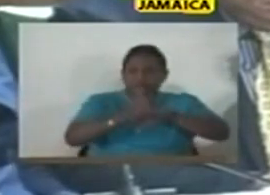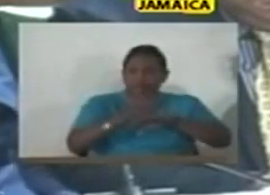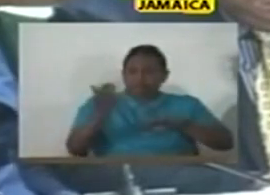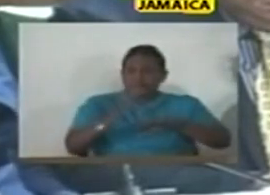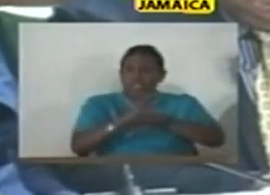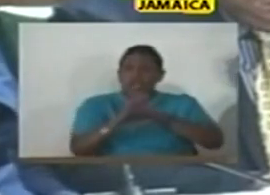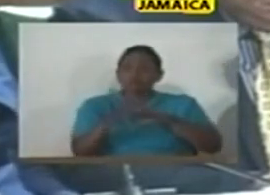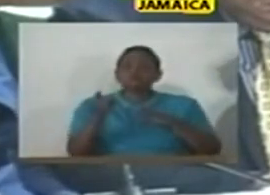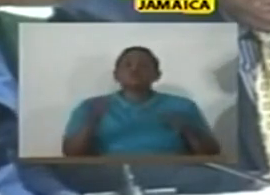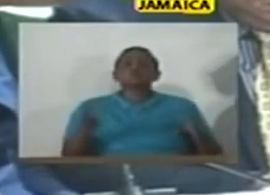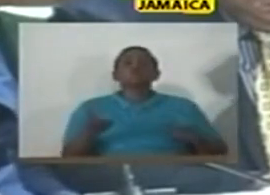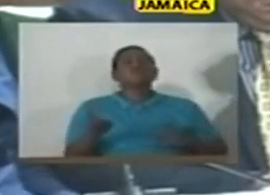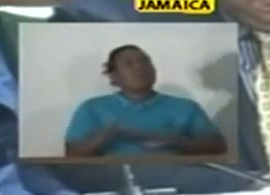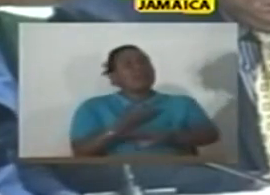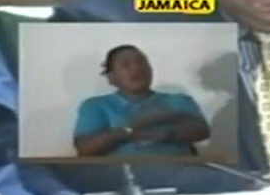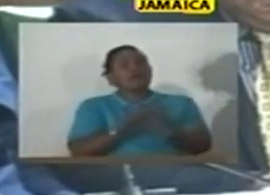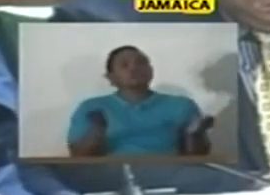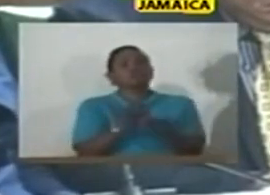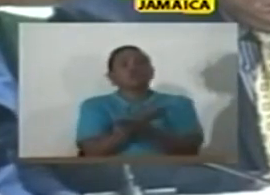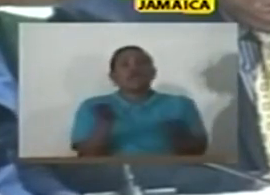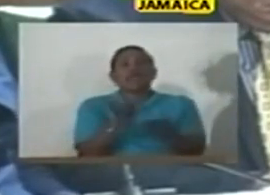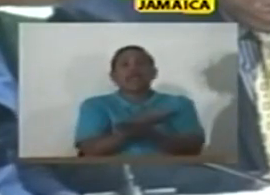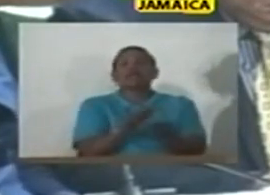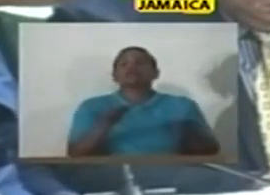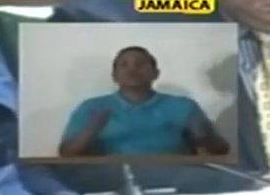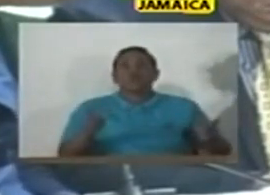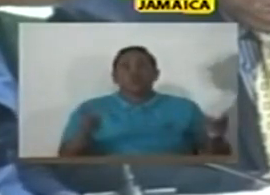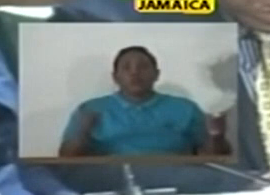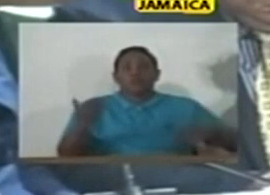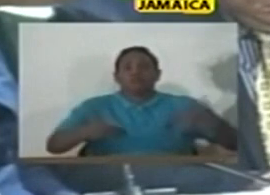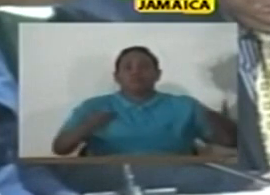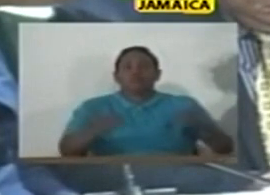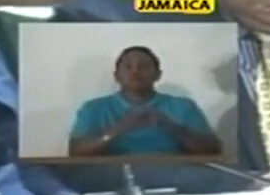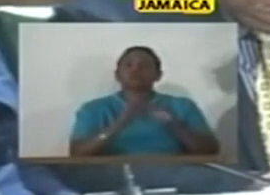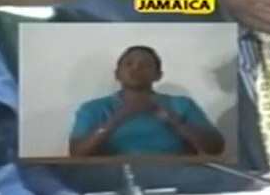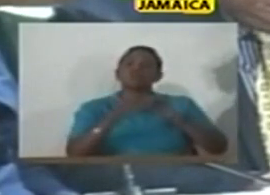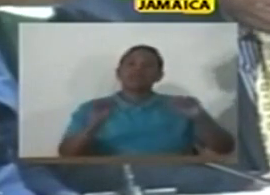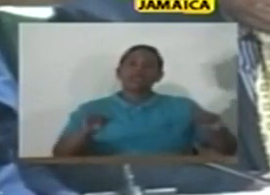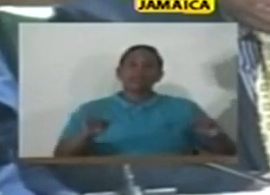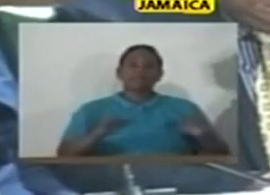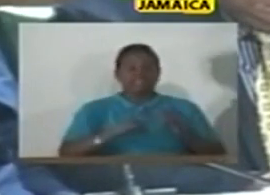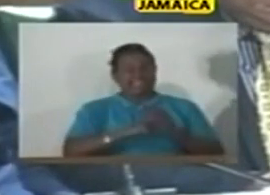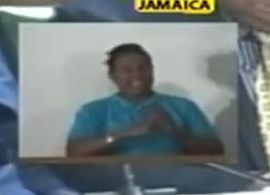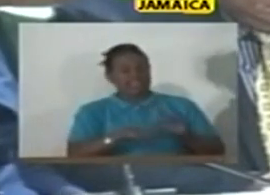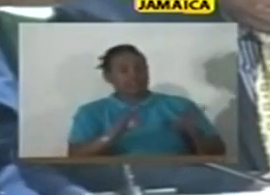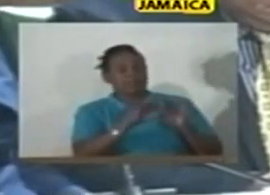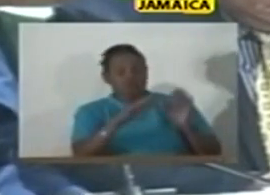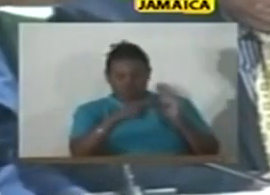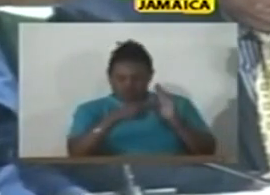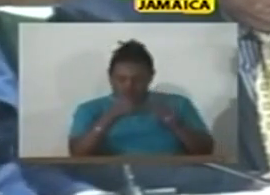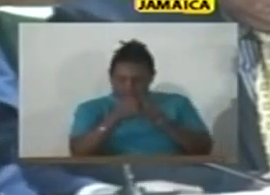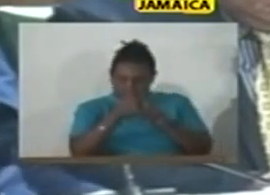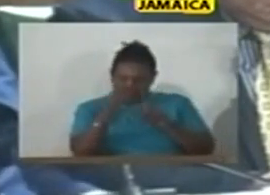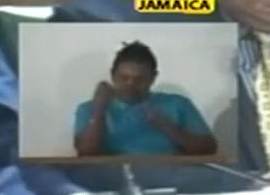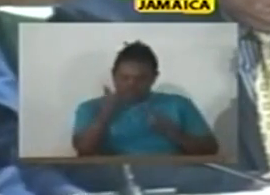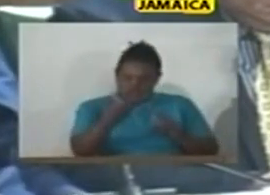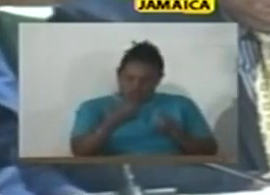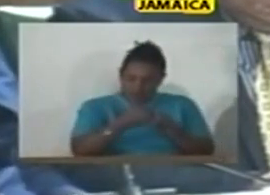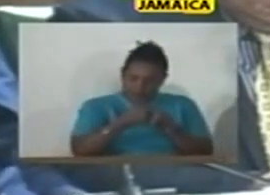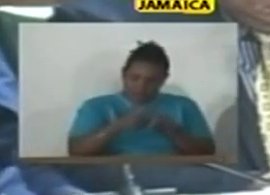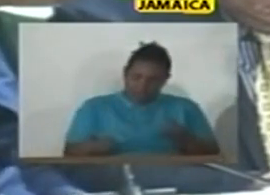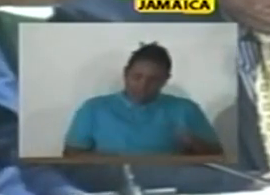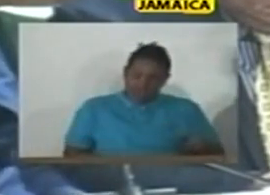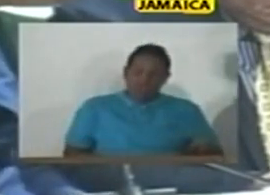trade between these two major trading blocs, with Jamaica being able to play a key role in the supply chain and